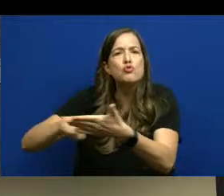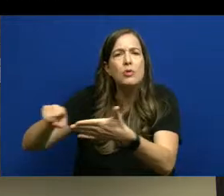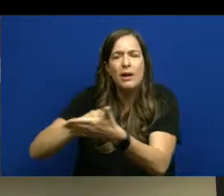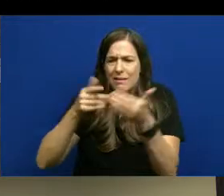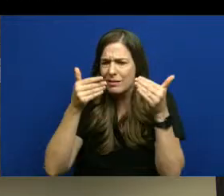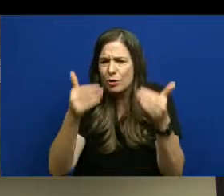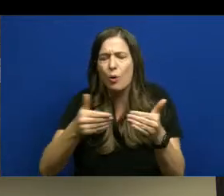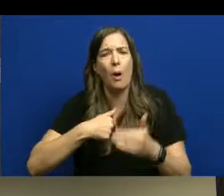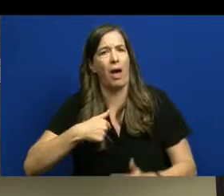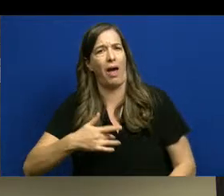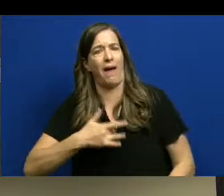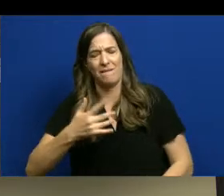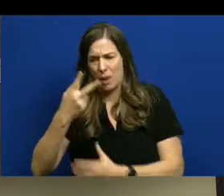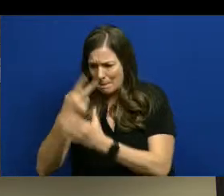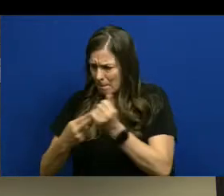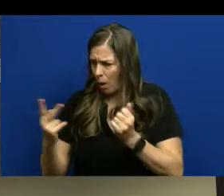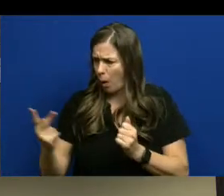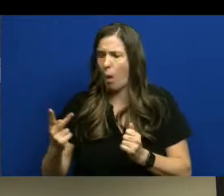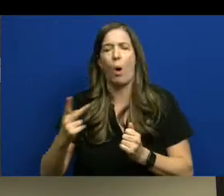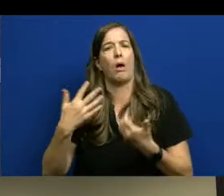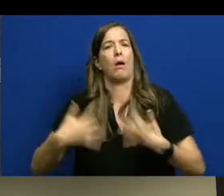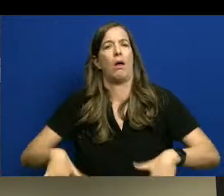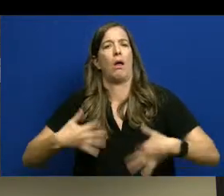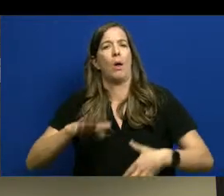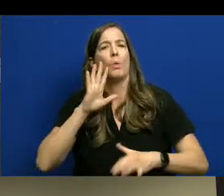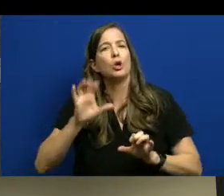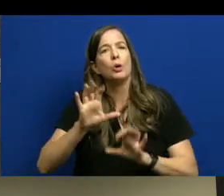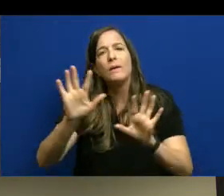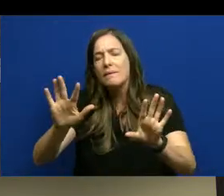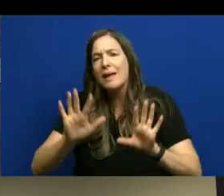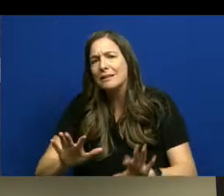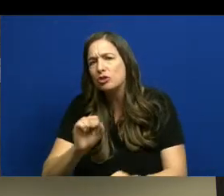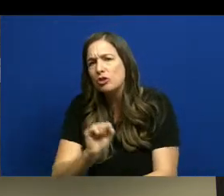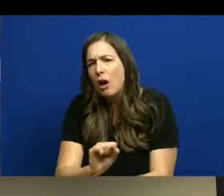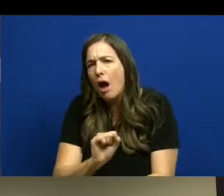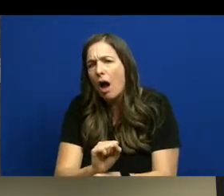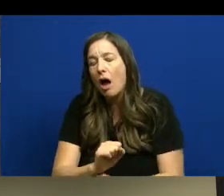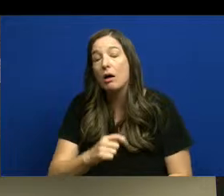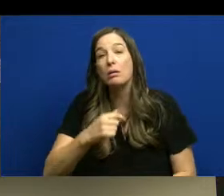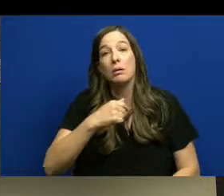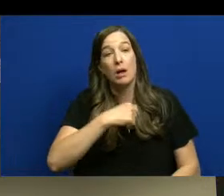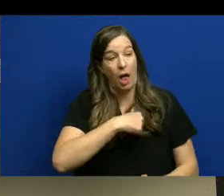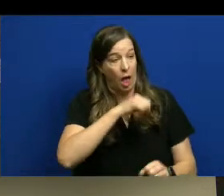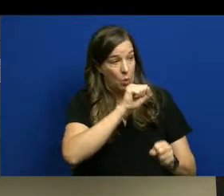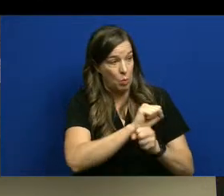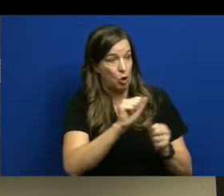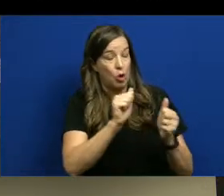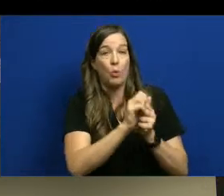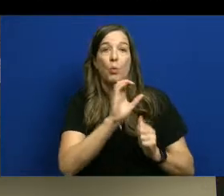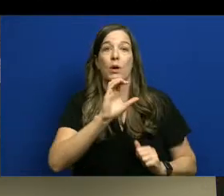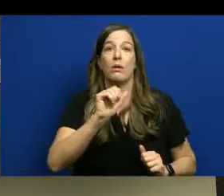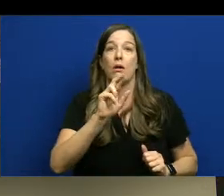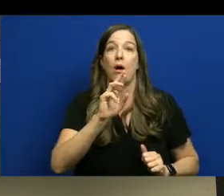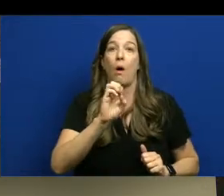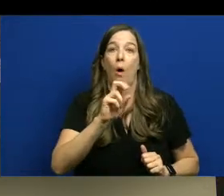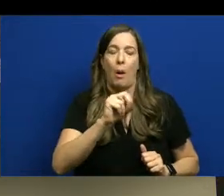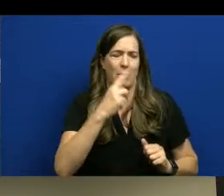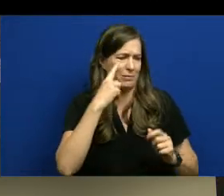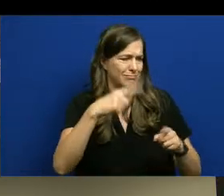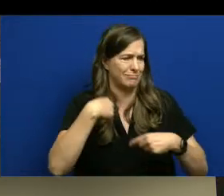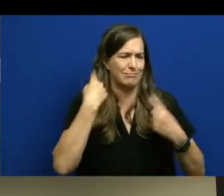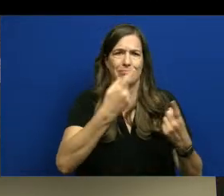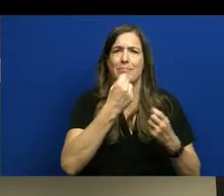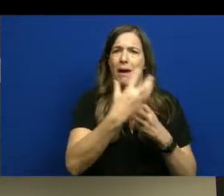do a fantastic job. I've worked with Carmen for the time that I've been there, and she's been with the agency